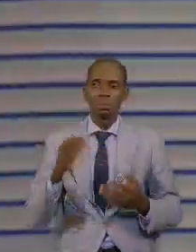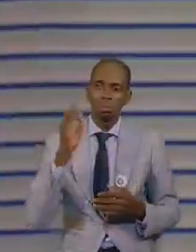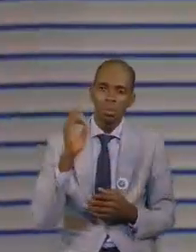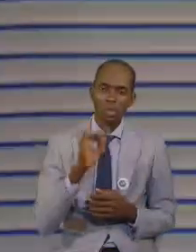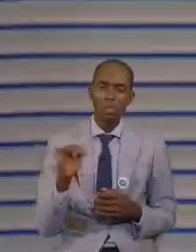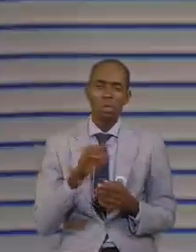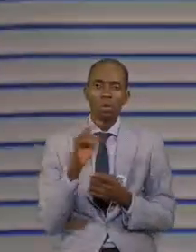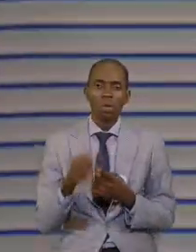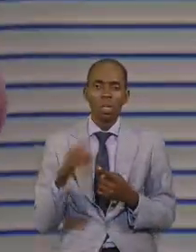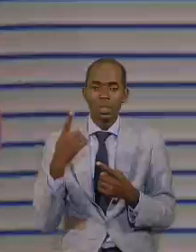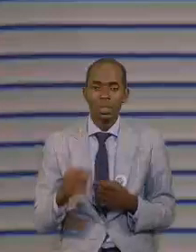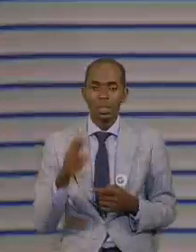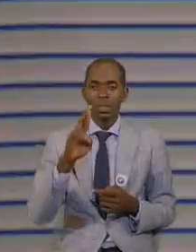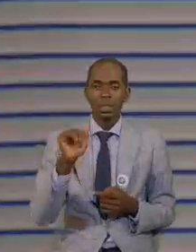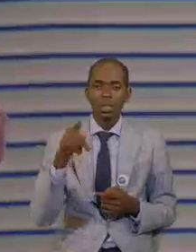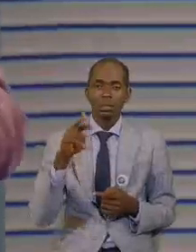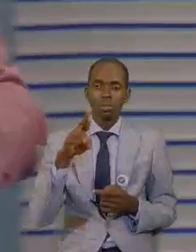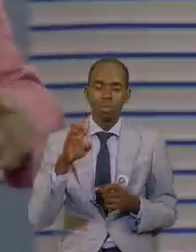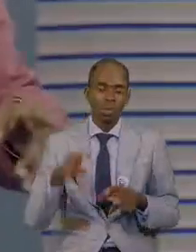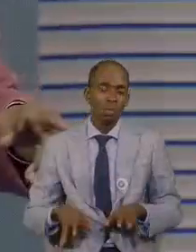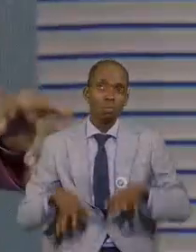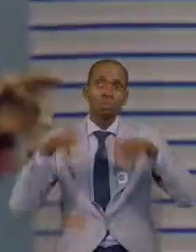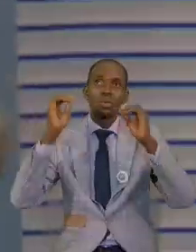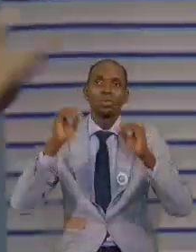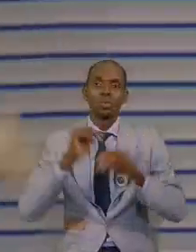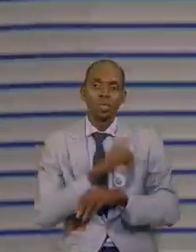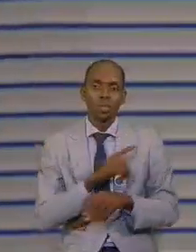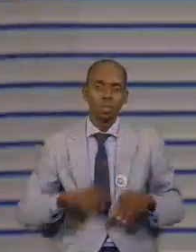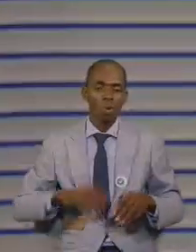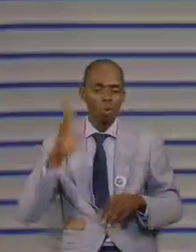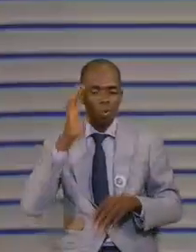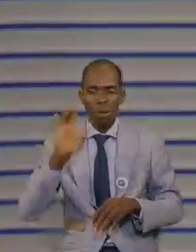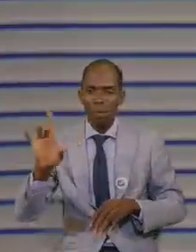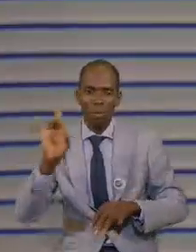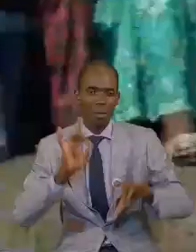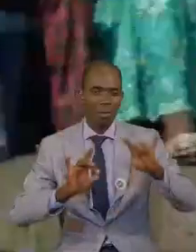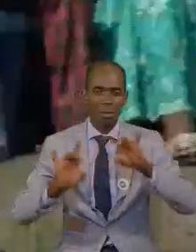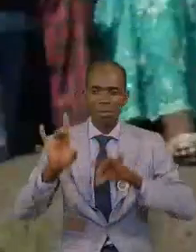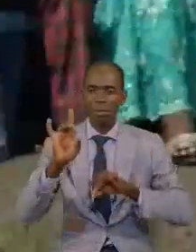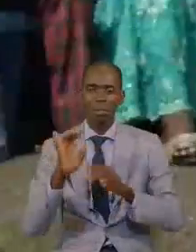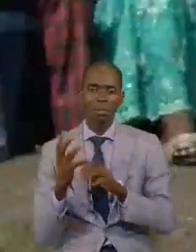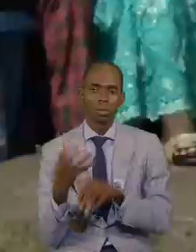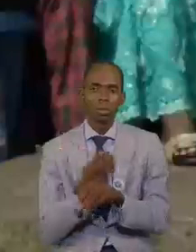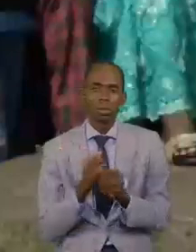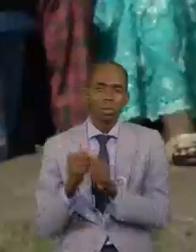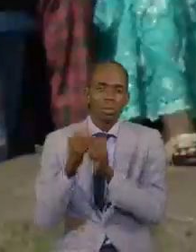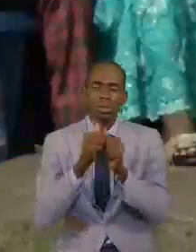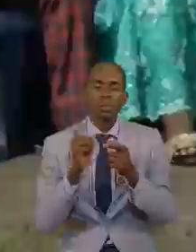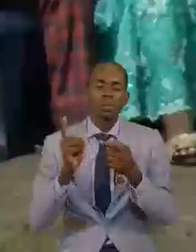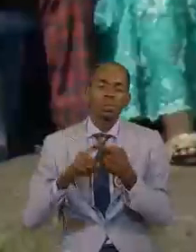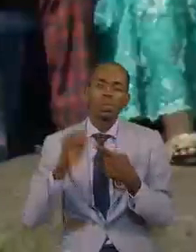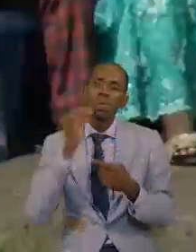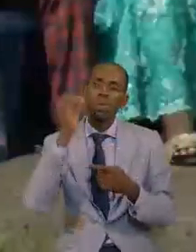rapture shall take place, the Lord will pick us up from everywhere. He'll take us home together.